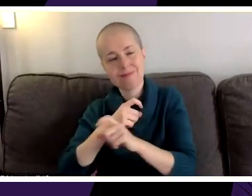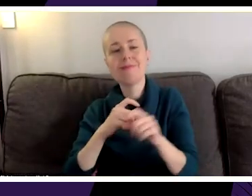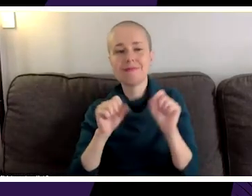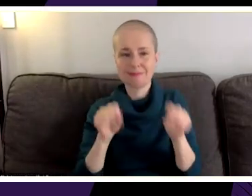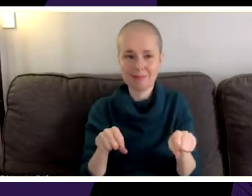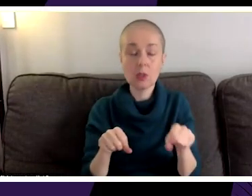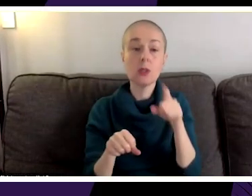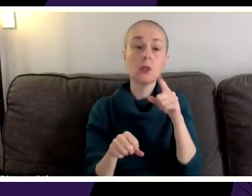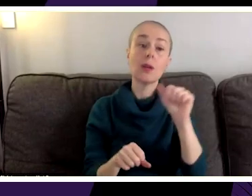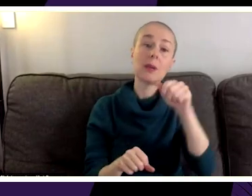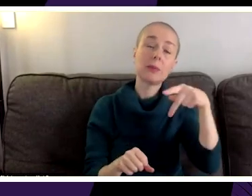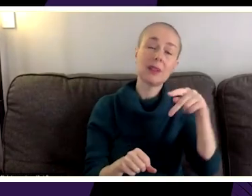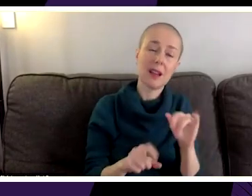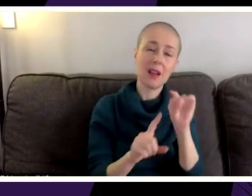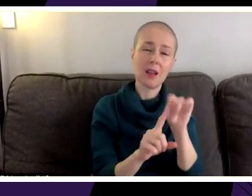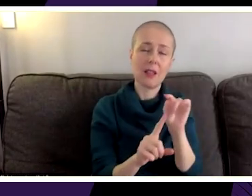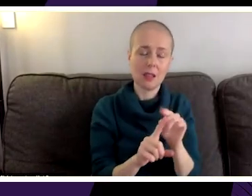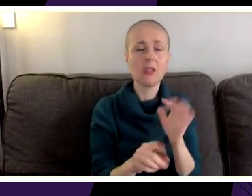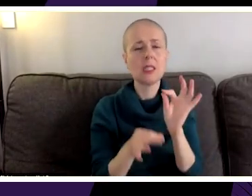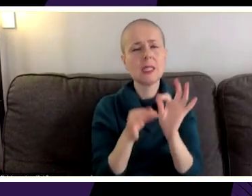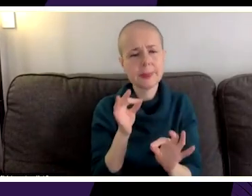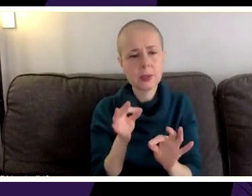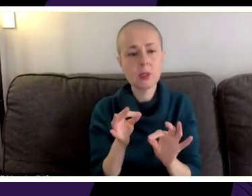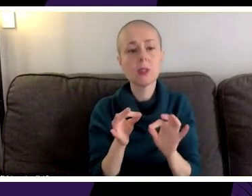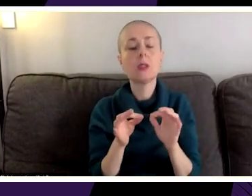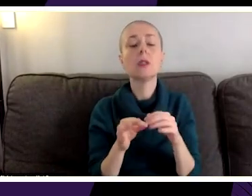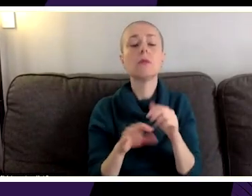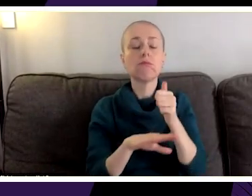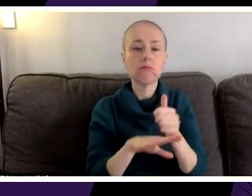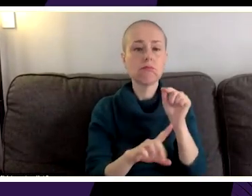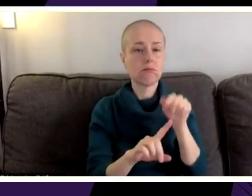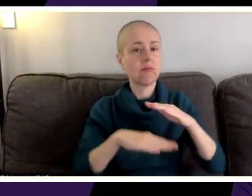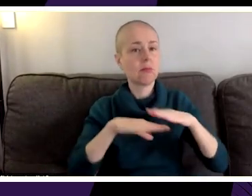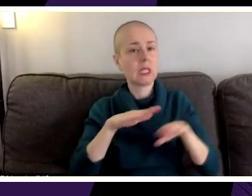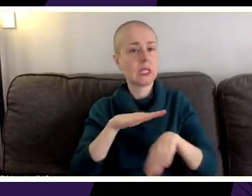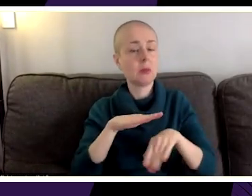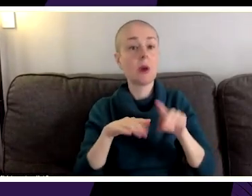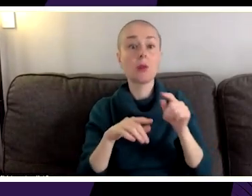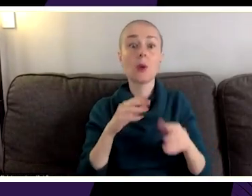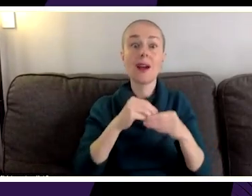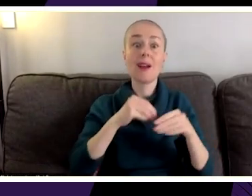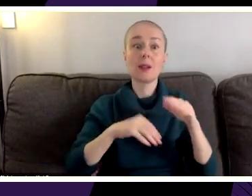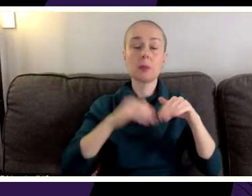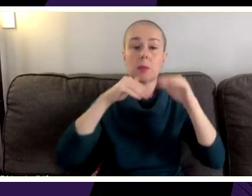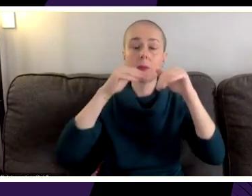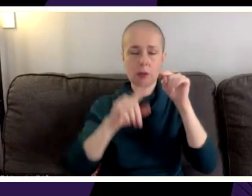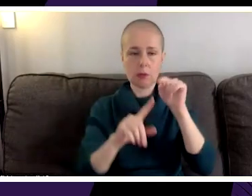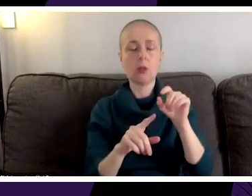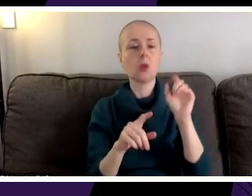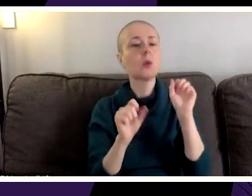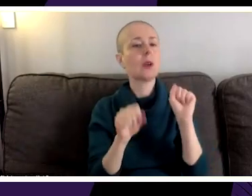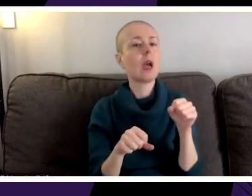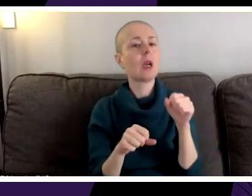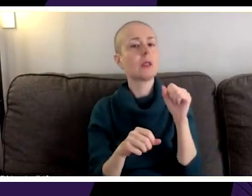API itself is quite pared down, quite small, but by building upon that, you are able to